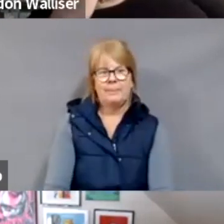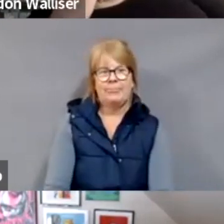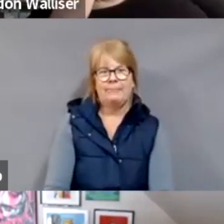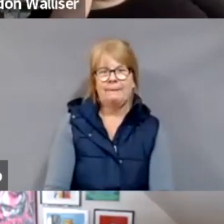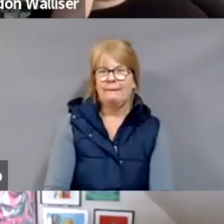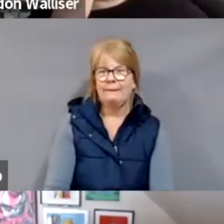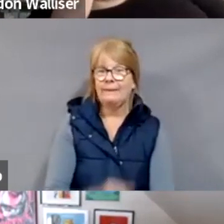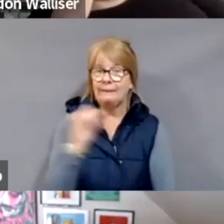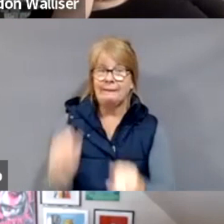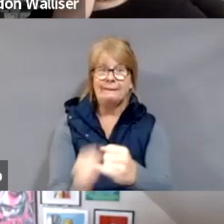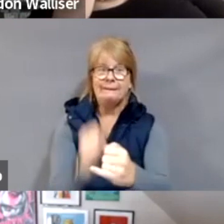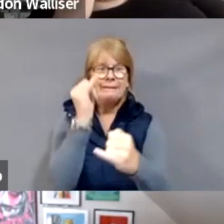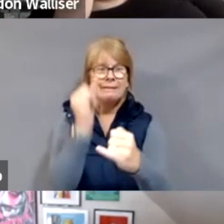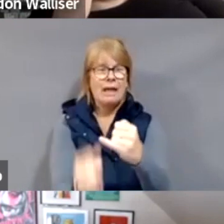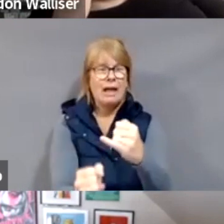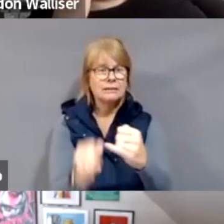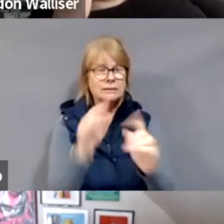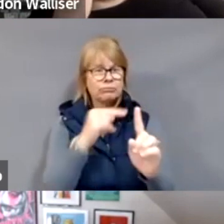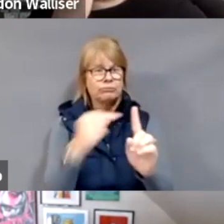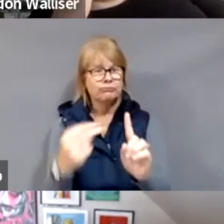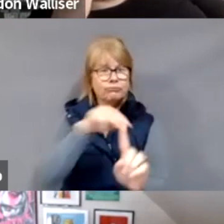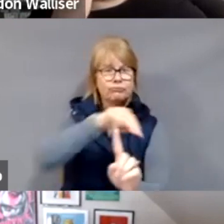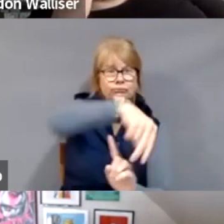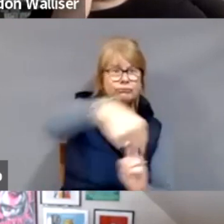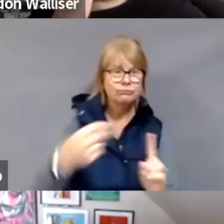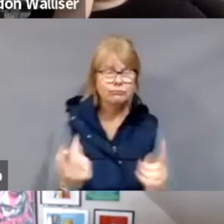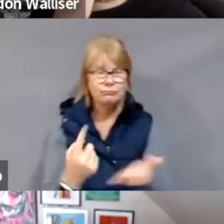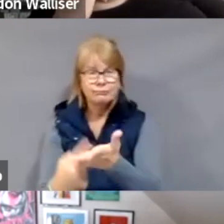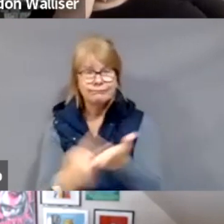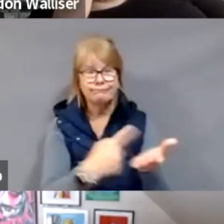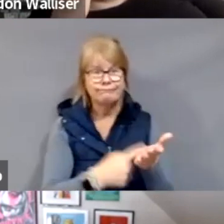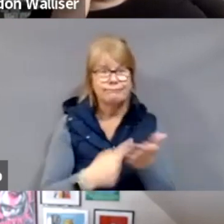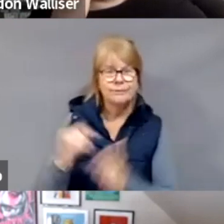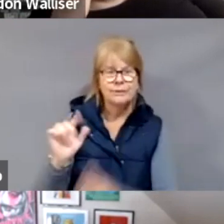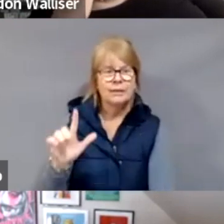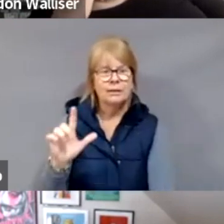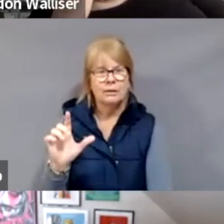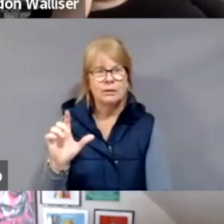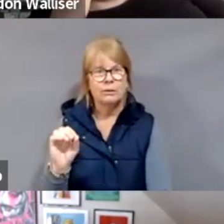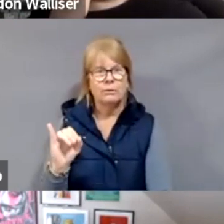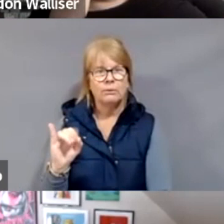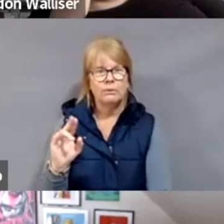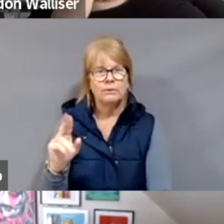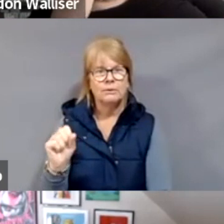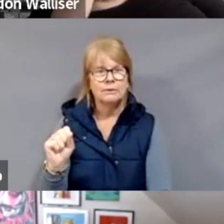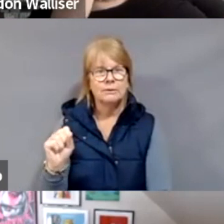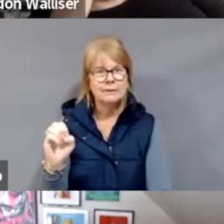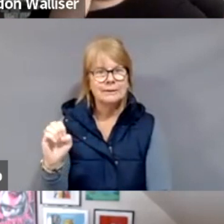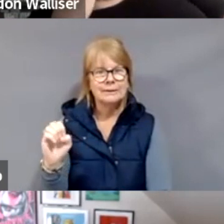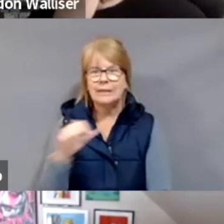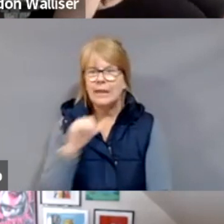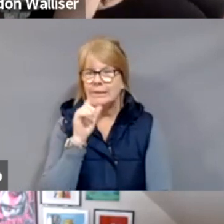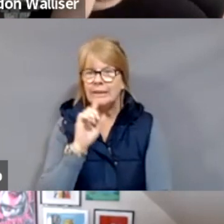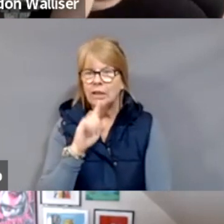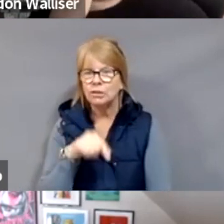Any final observations, roundtable? Louise, I didn't answer your question about co-pros. I love co-pros. Not